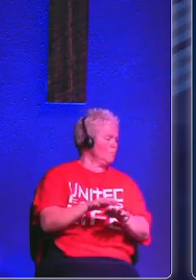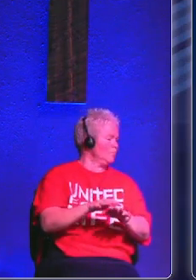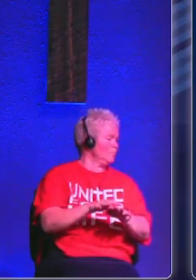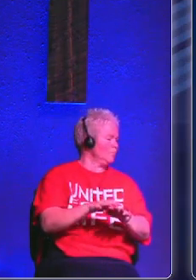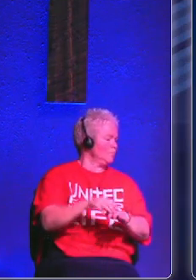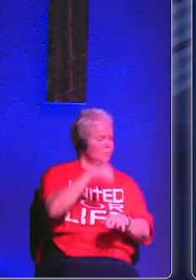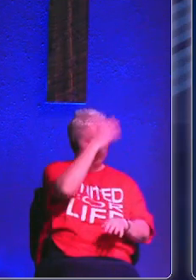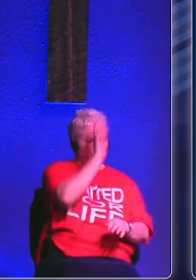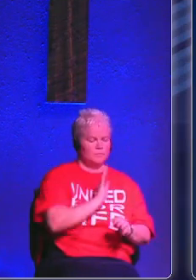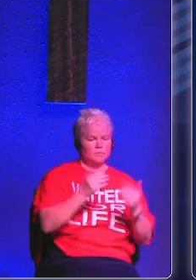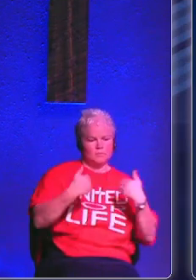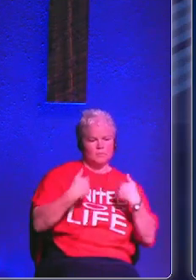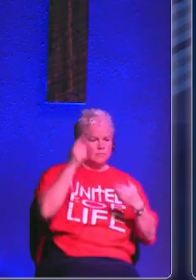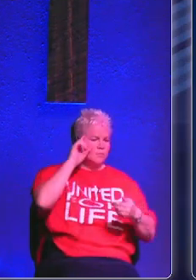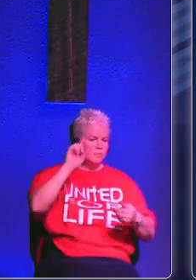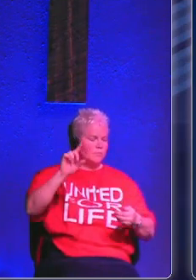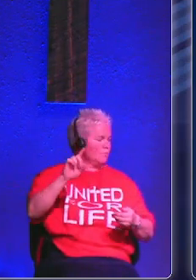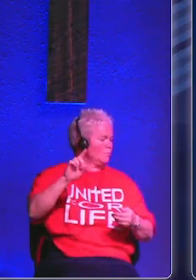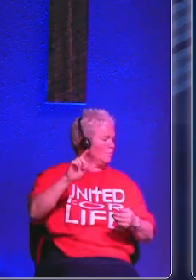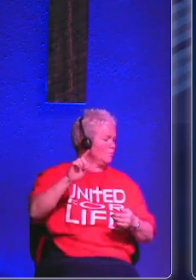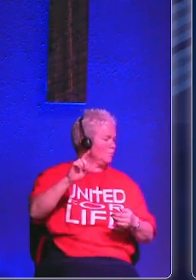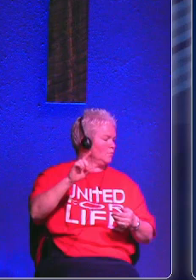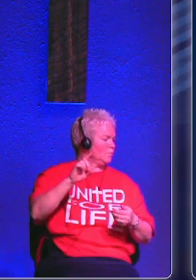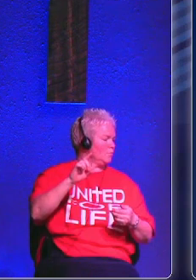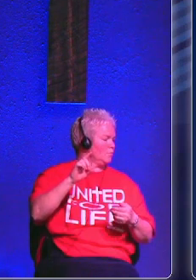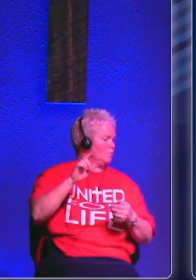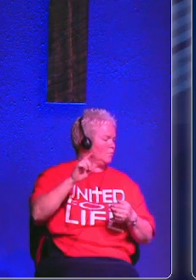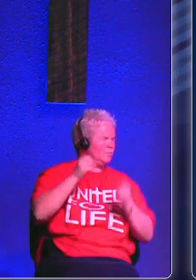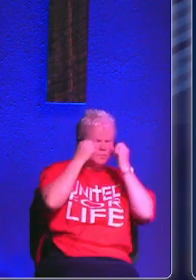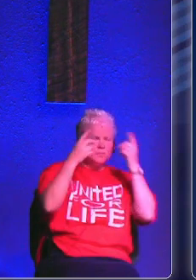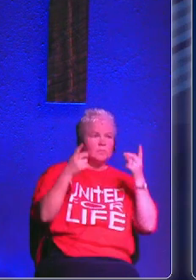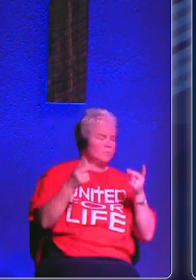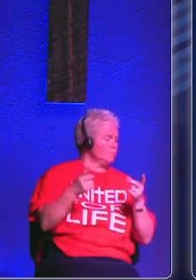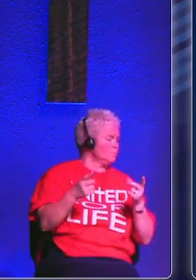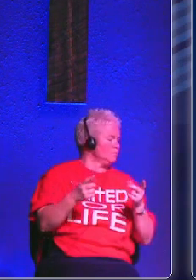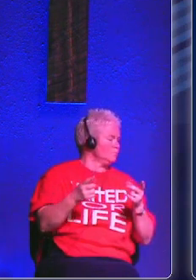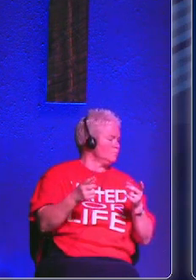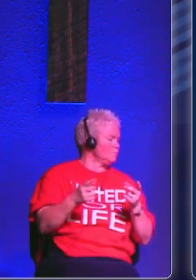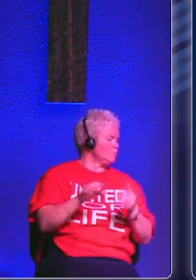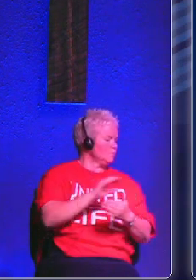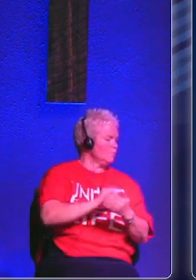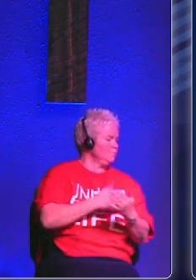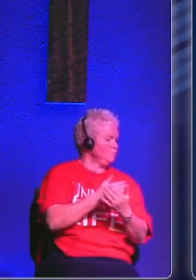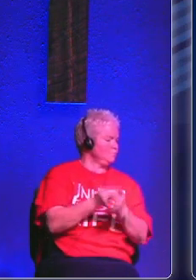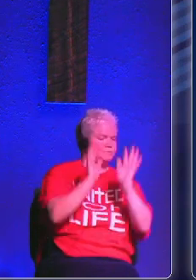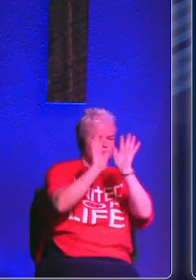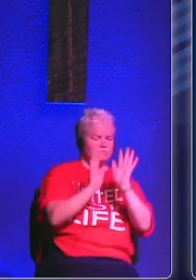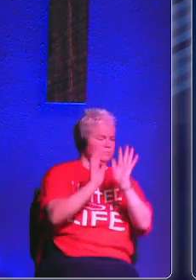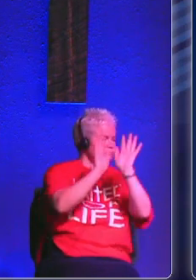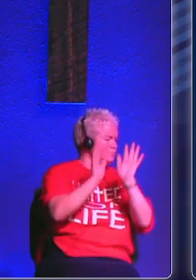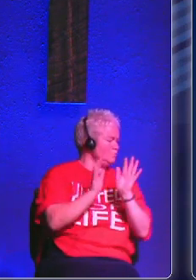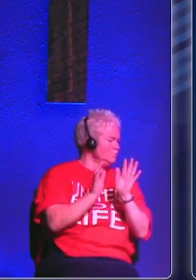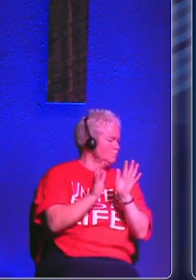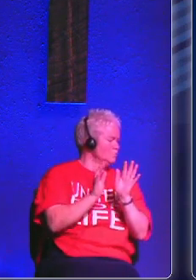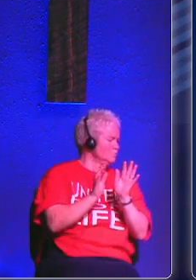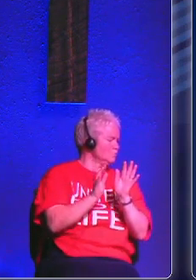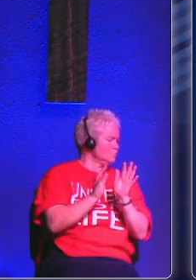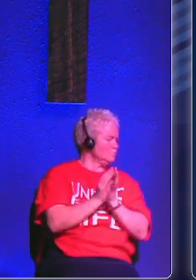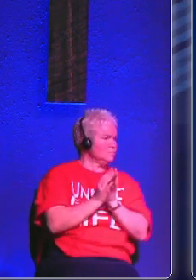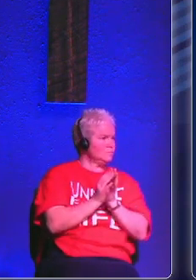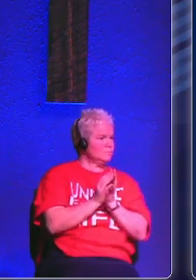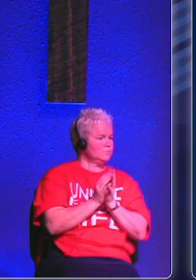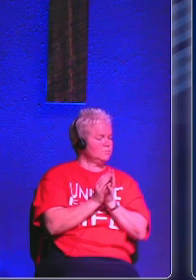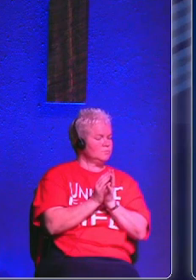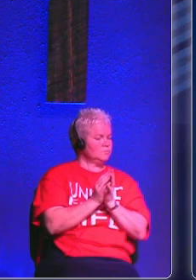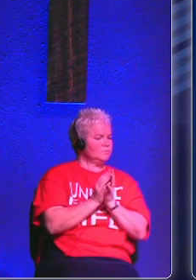land that God had for them was, in fact, amazing. It had all sorts of great stuff. I mean, it would have been